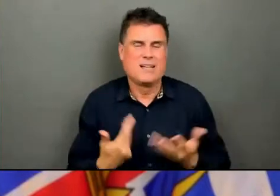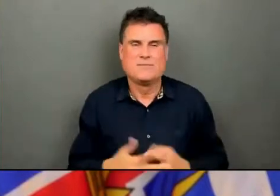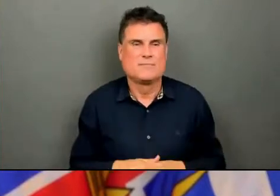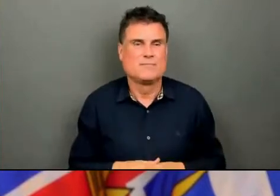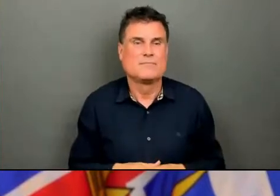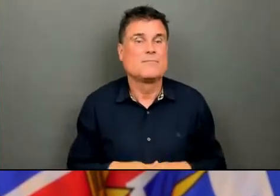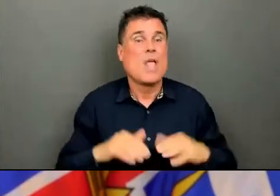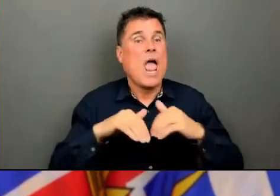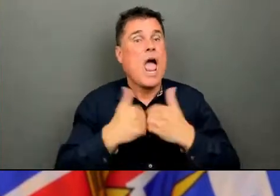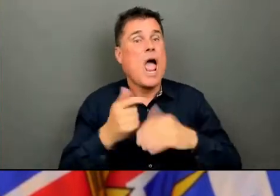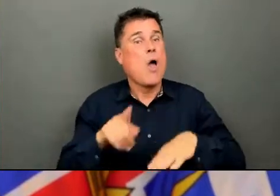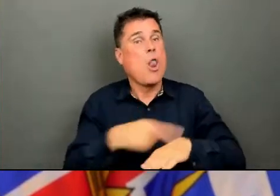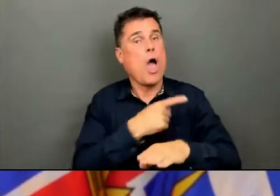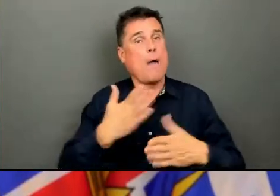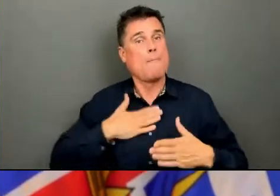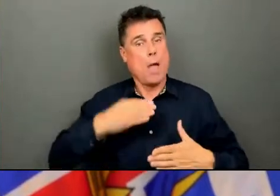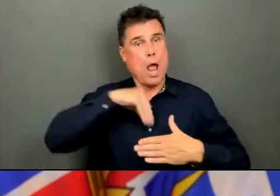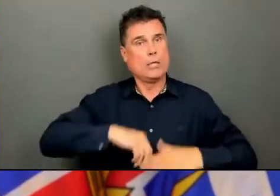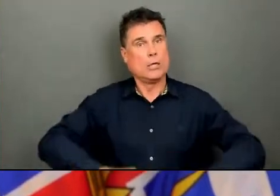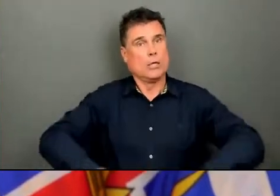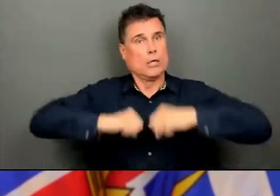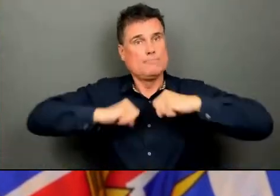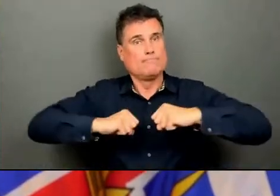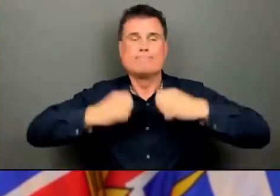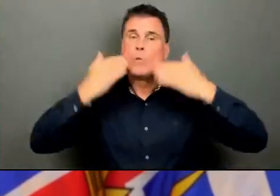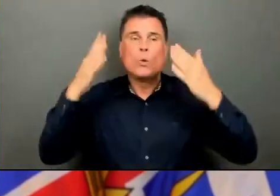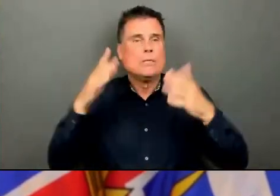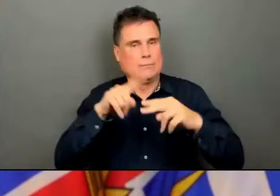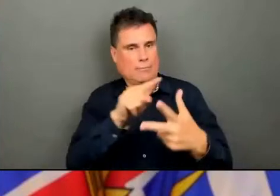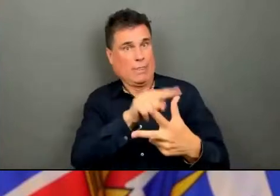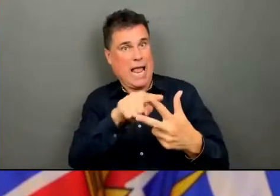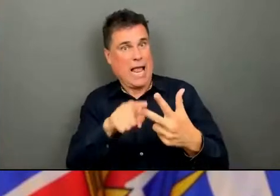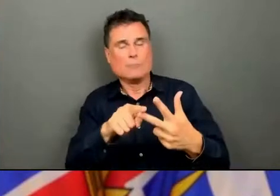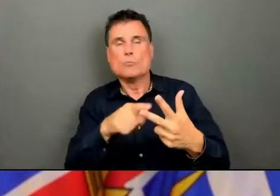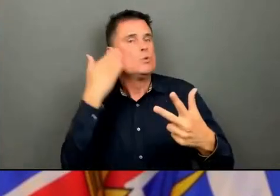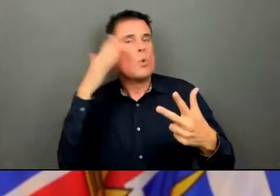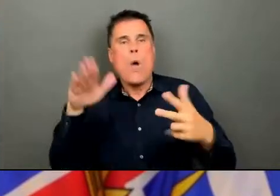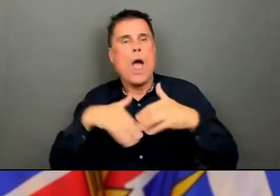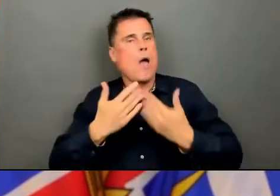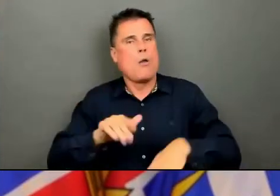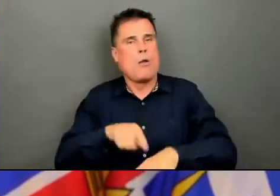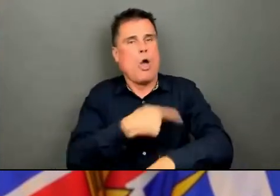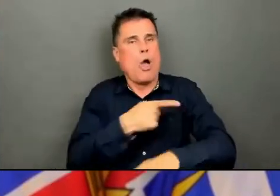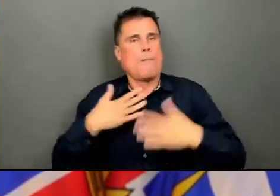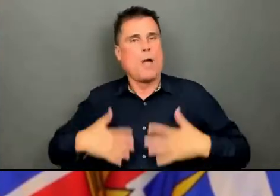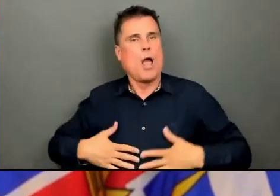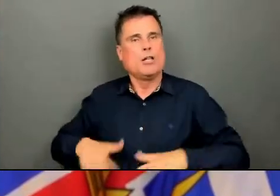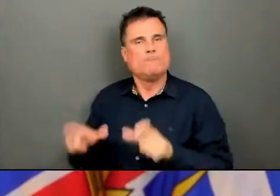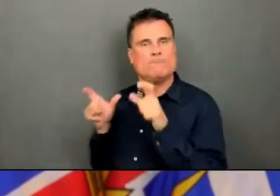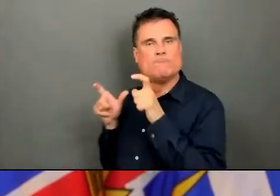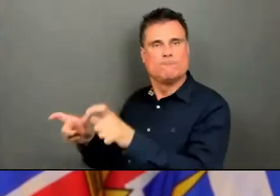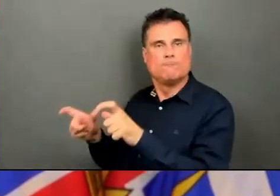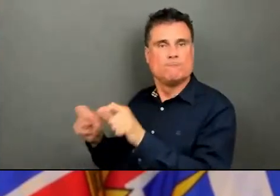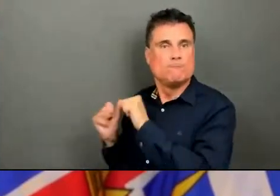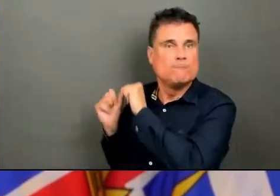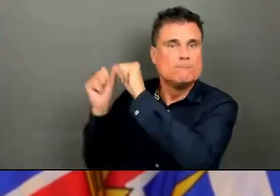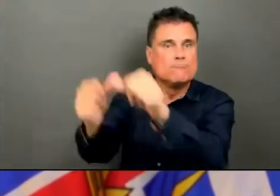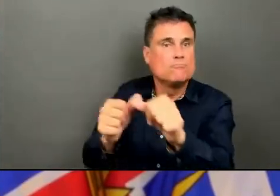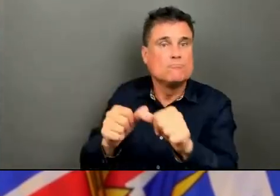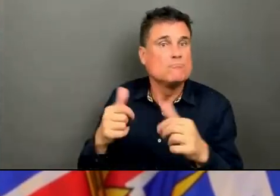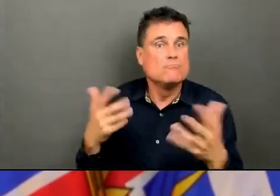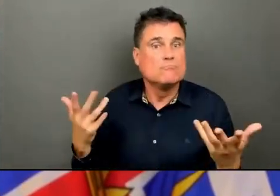We need to look at what happens as we go into the fall. And it may be in months from now that we'll find that